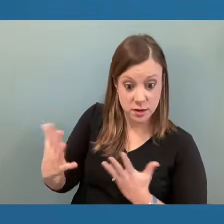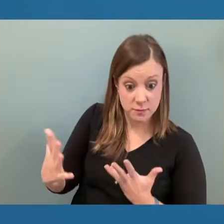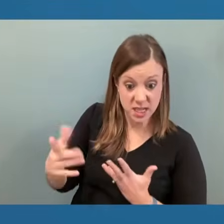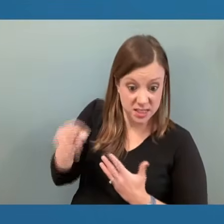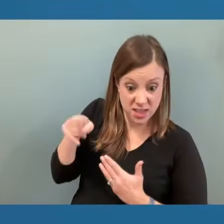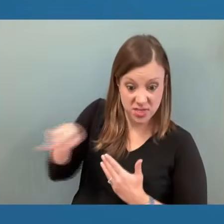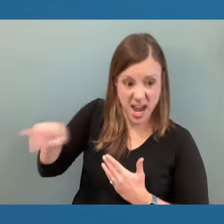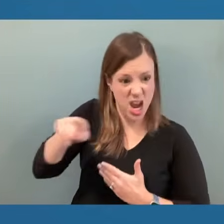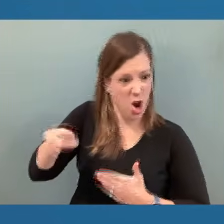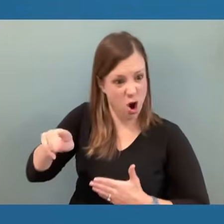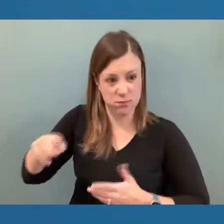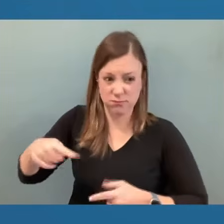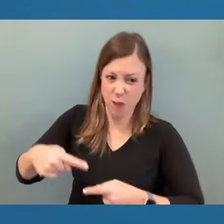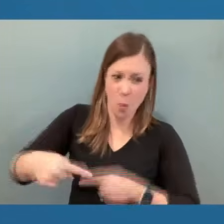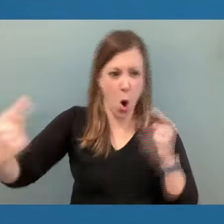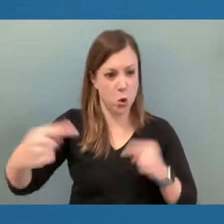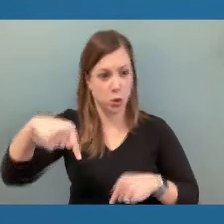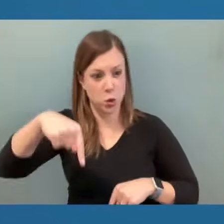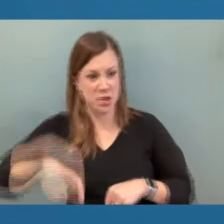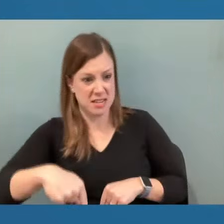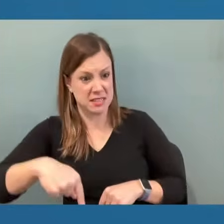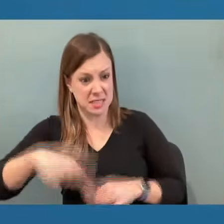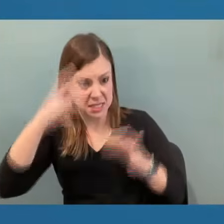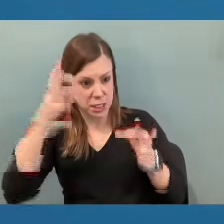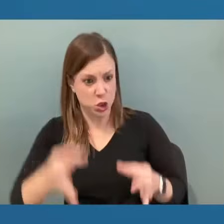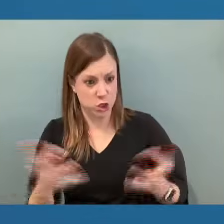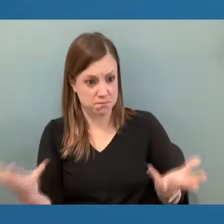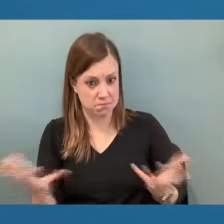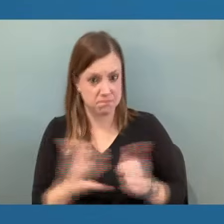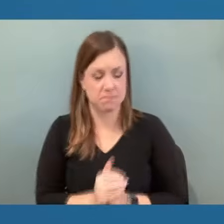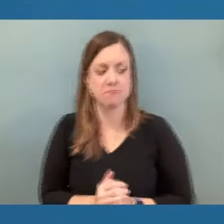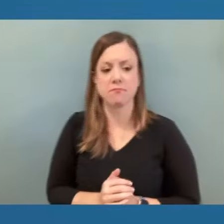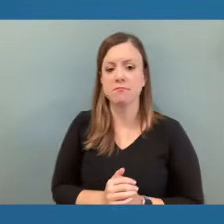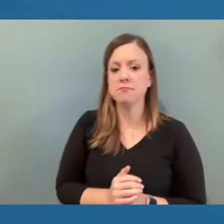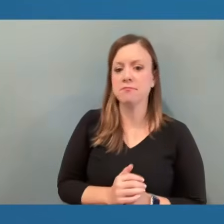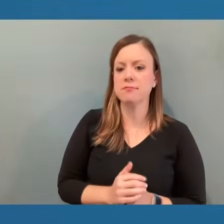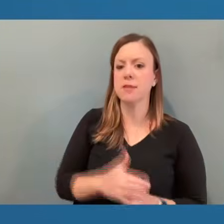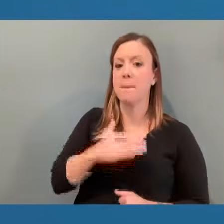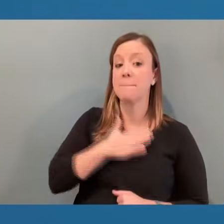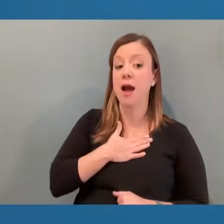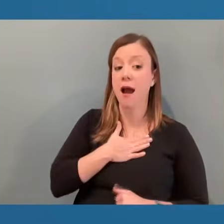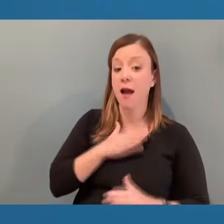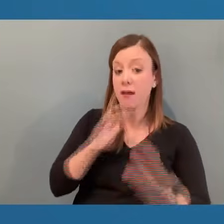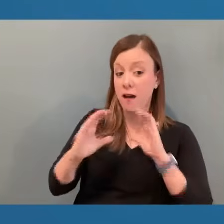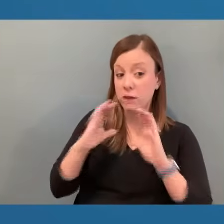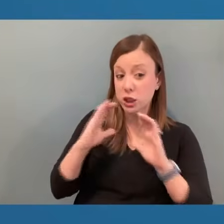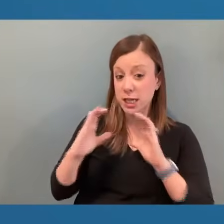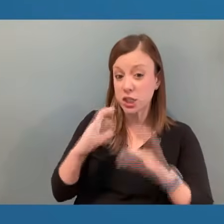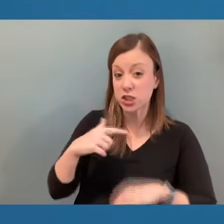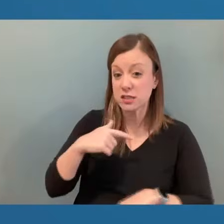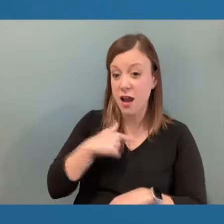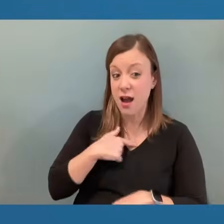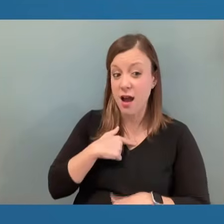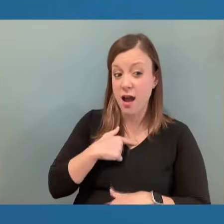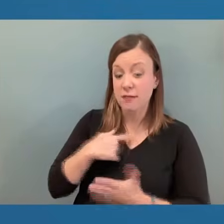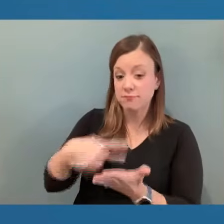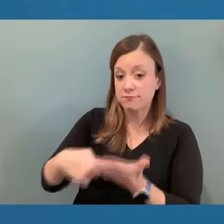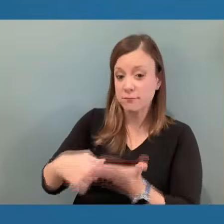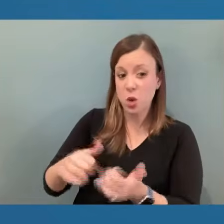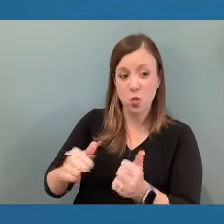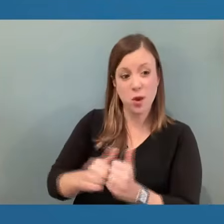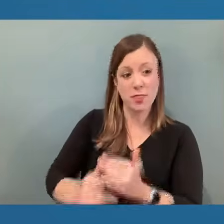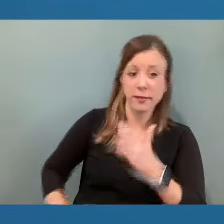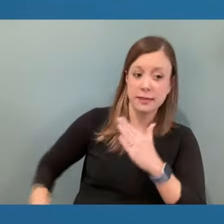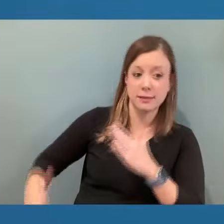opposed to this legislation. No, I had conversations. I spoke to some of the top faith leaders in our state.